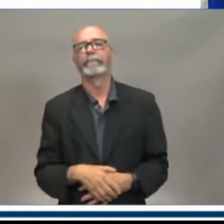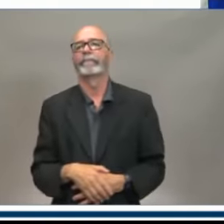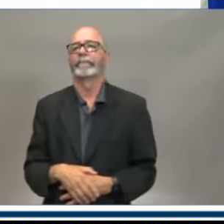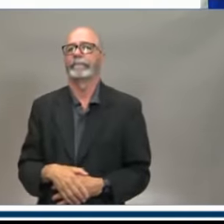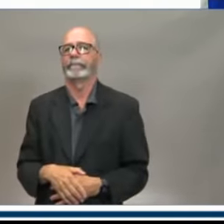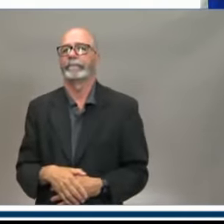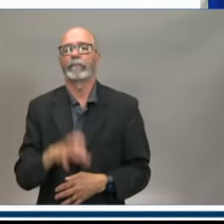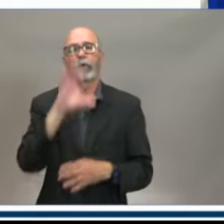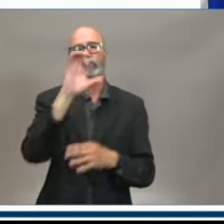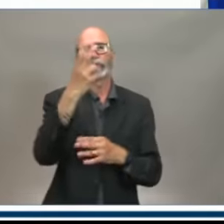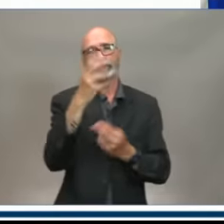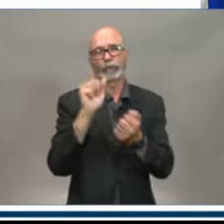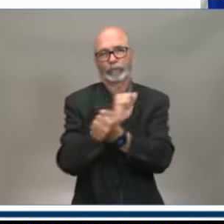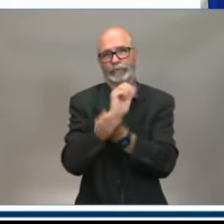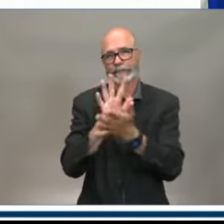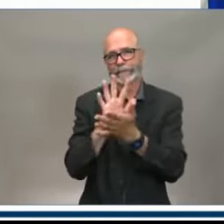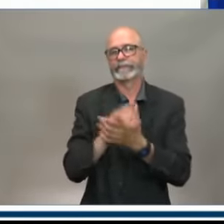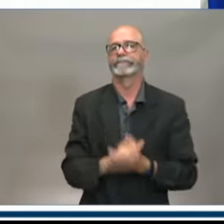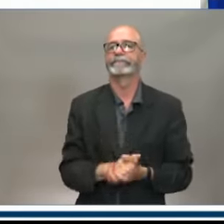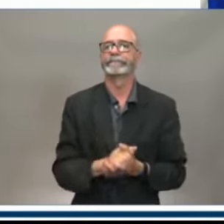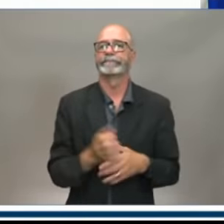ahead.